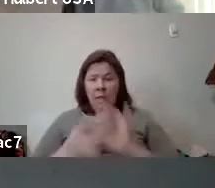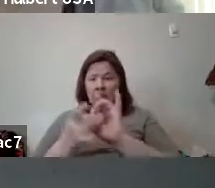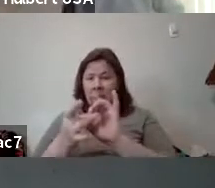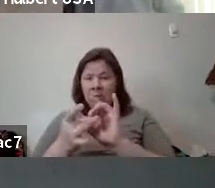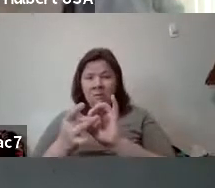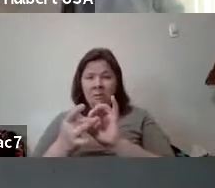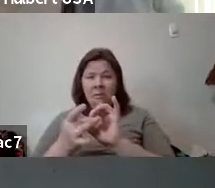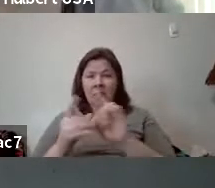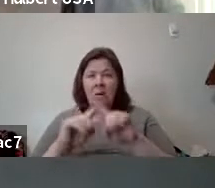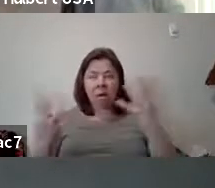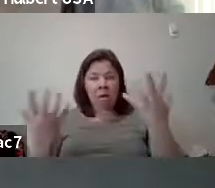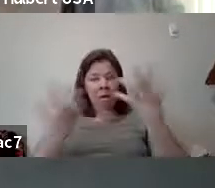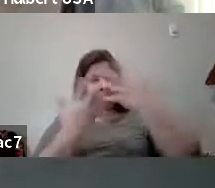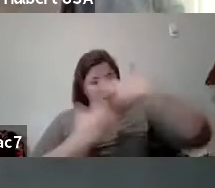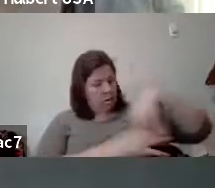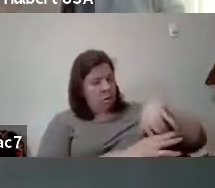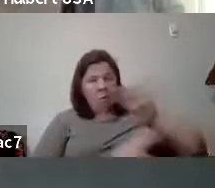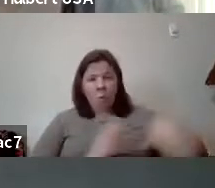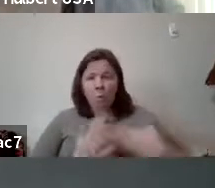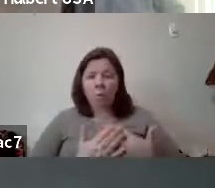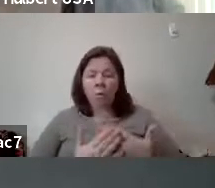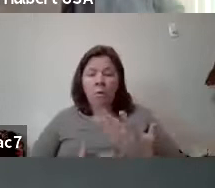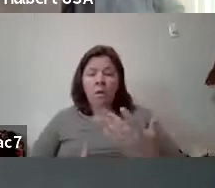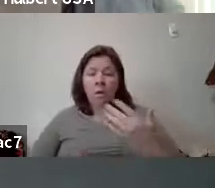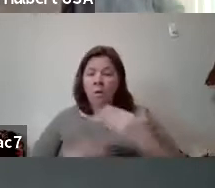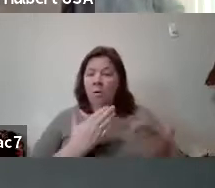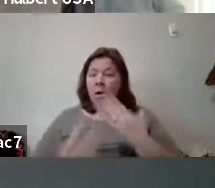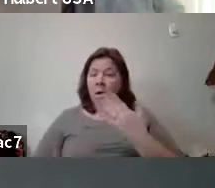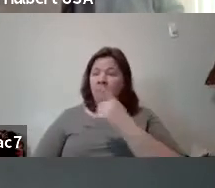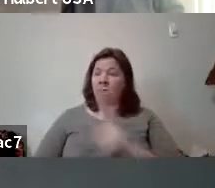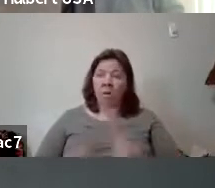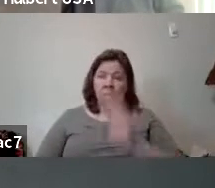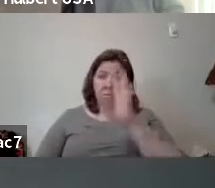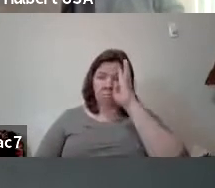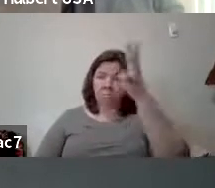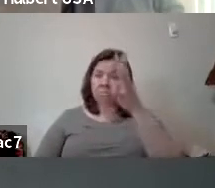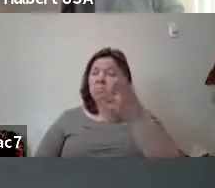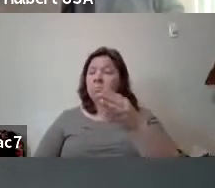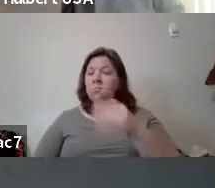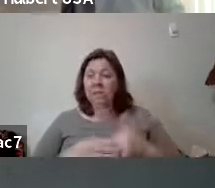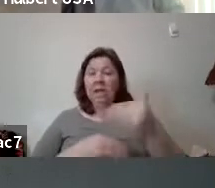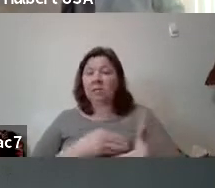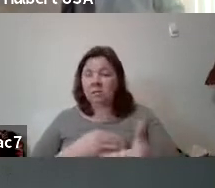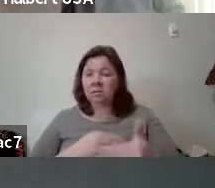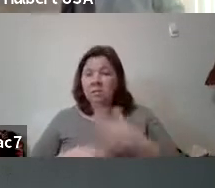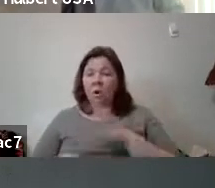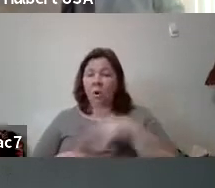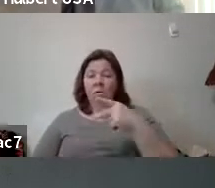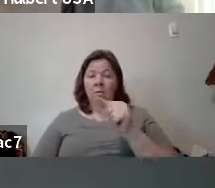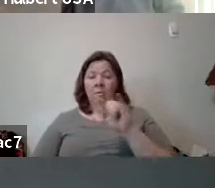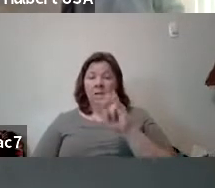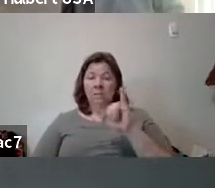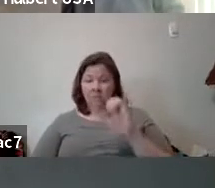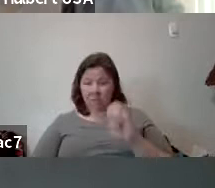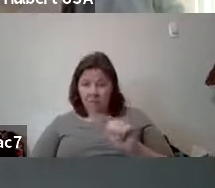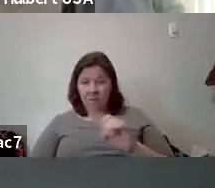product, but they're all integrated, and whatever they come up with next, because ONPASSIVE tech team is